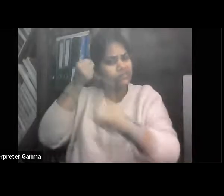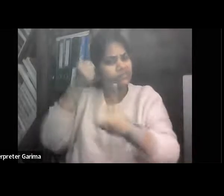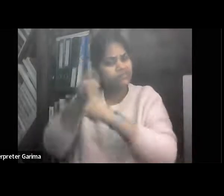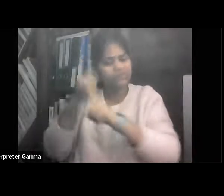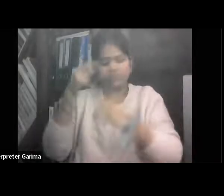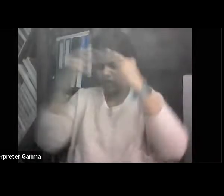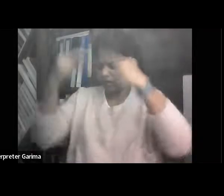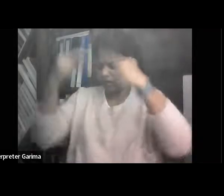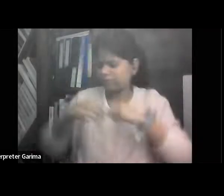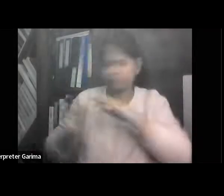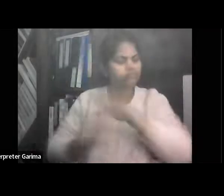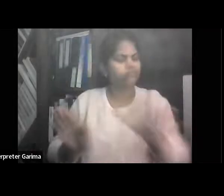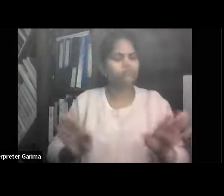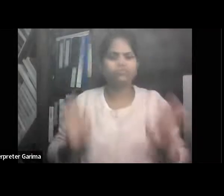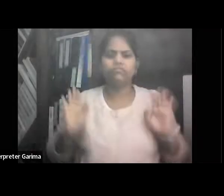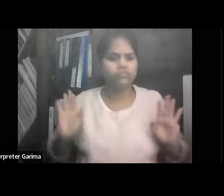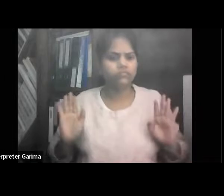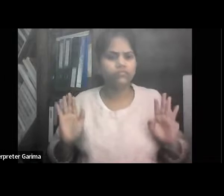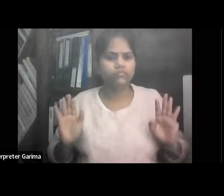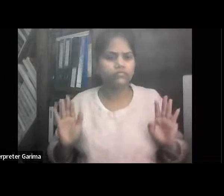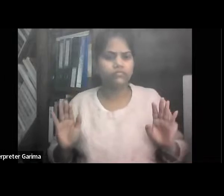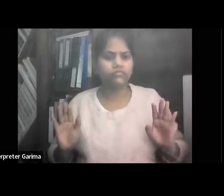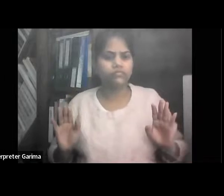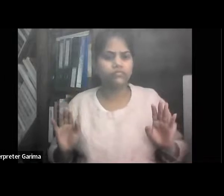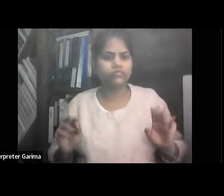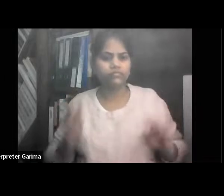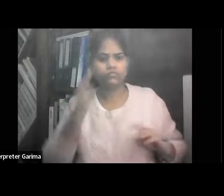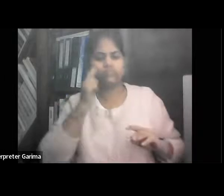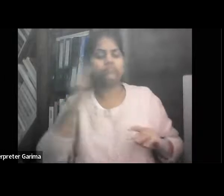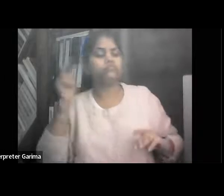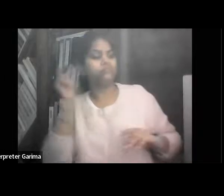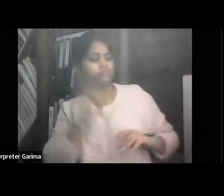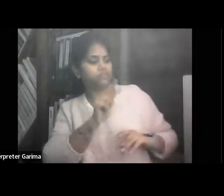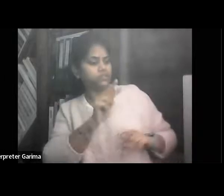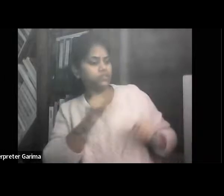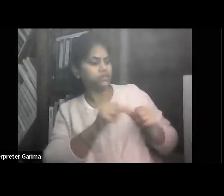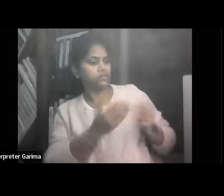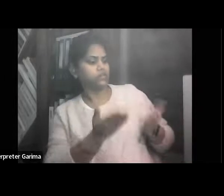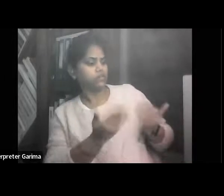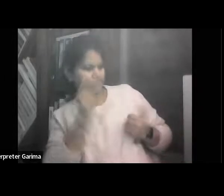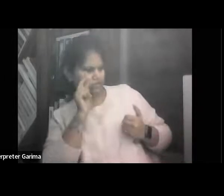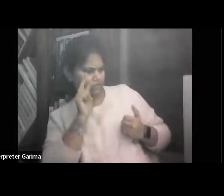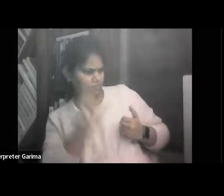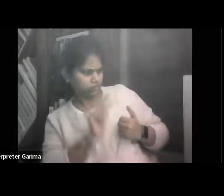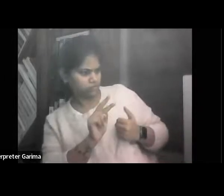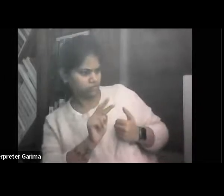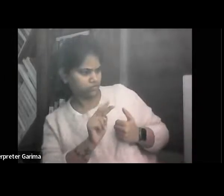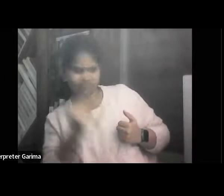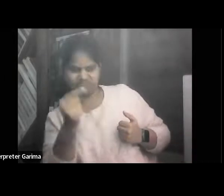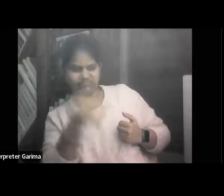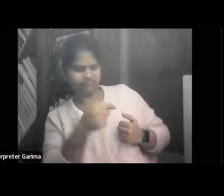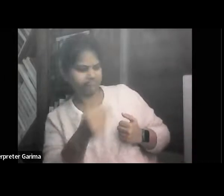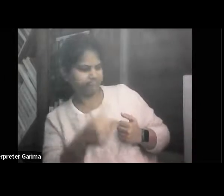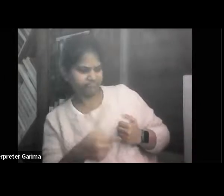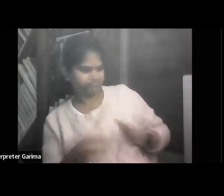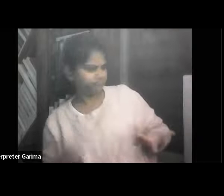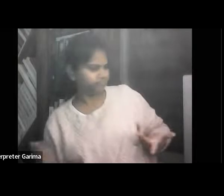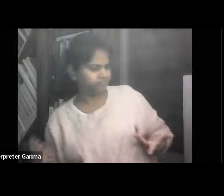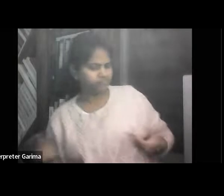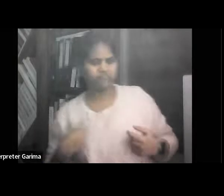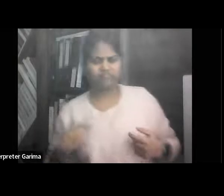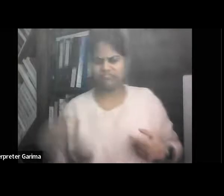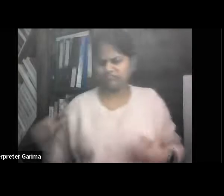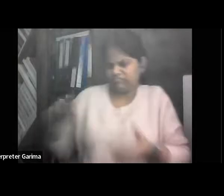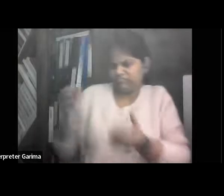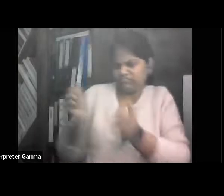by over-visibility. It is looked at by abled others only to be negated. What accompanies such